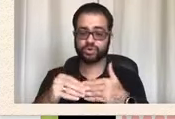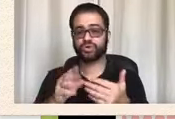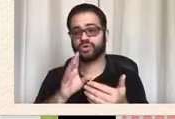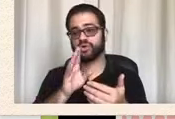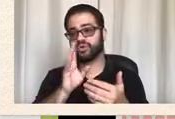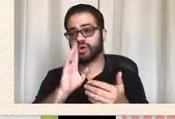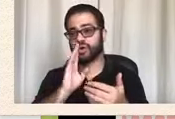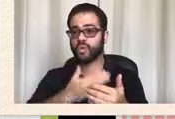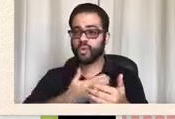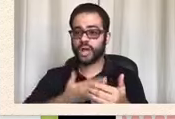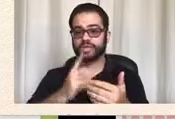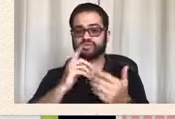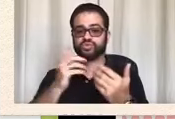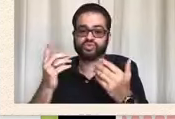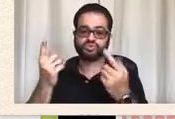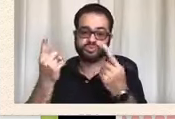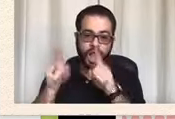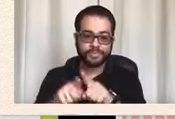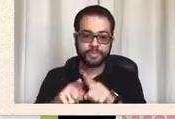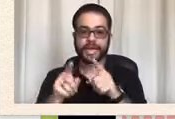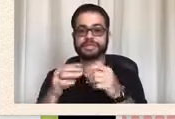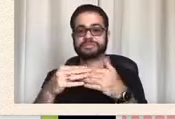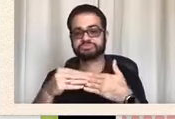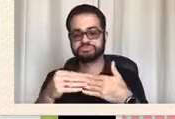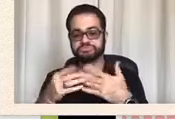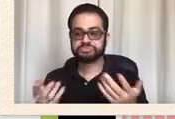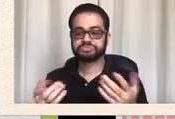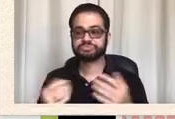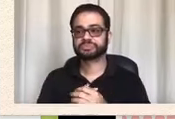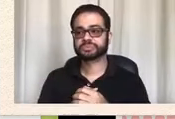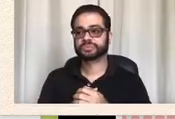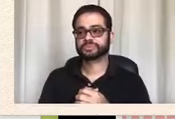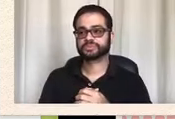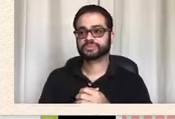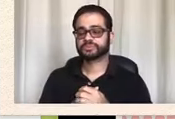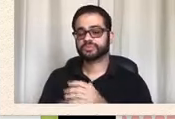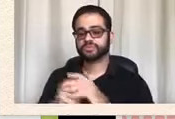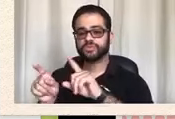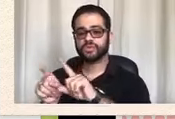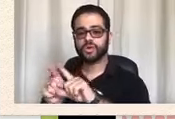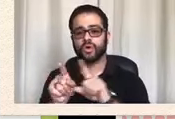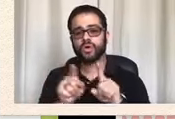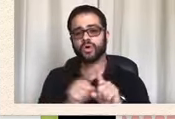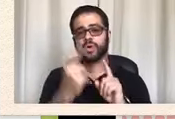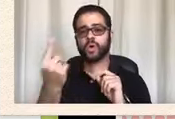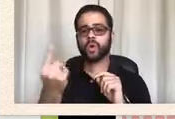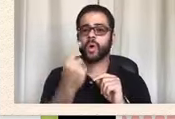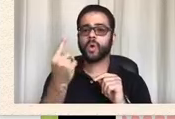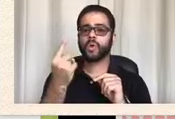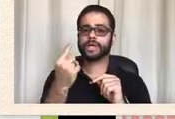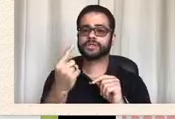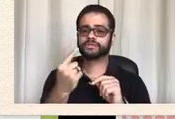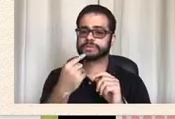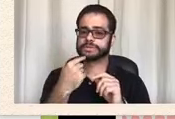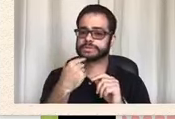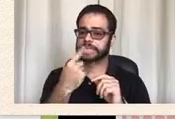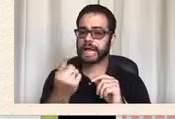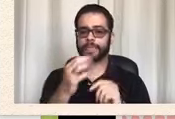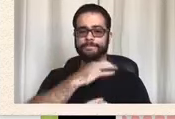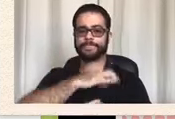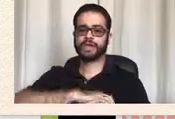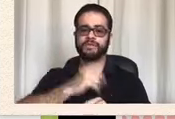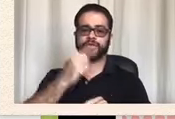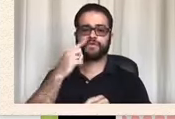And always point out the benefit of why it will be helpful for